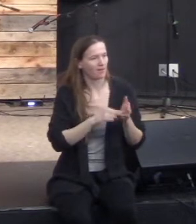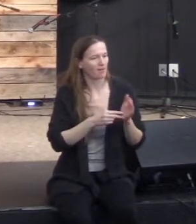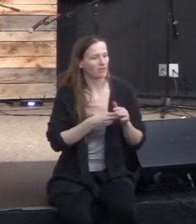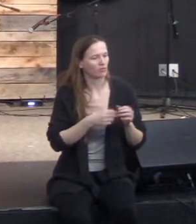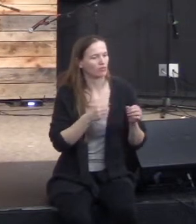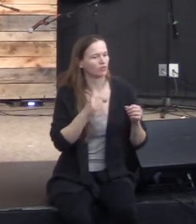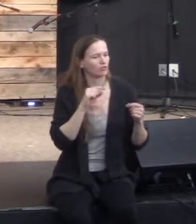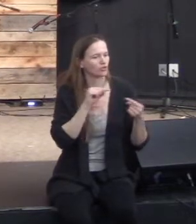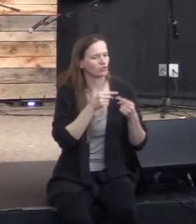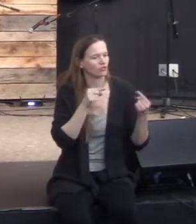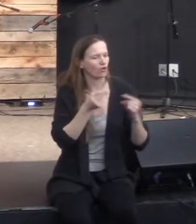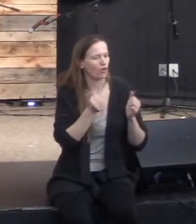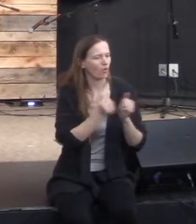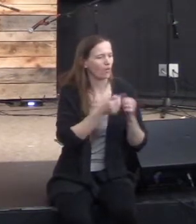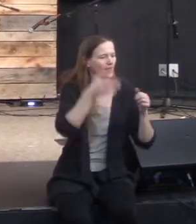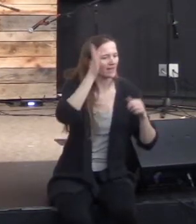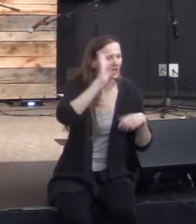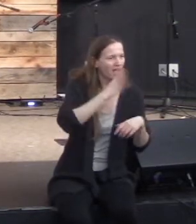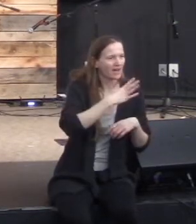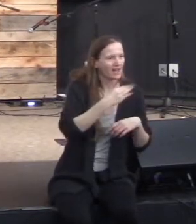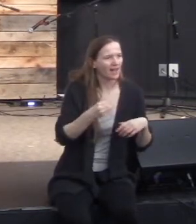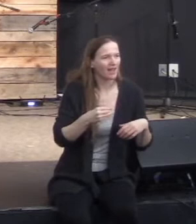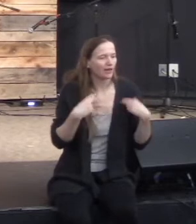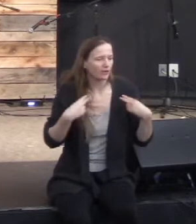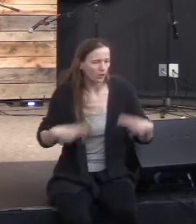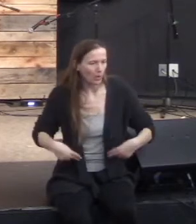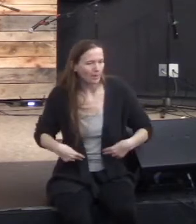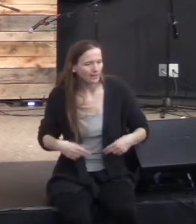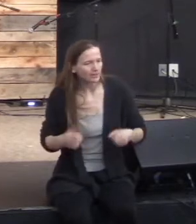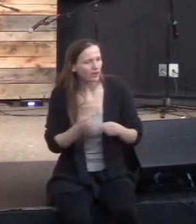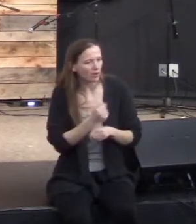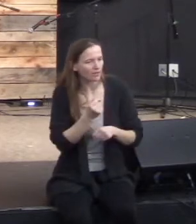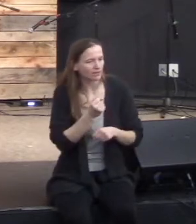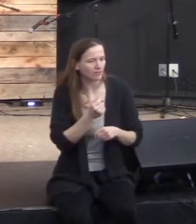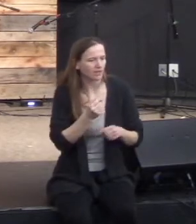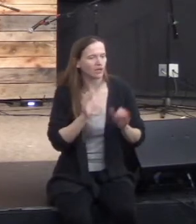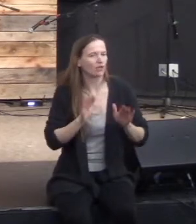about the name of Israel? It's also one of those two-parters.